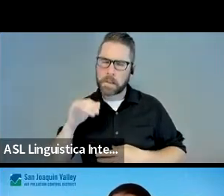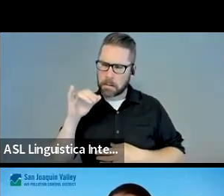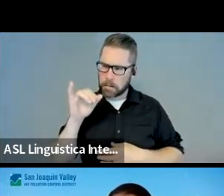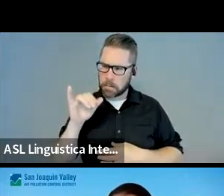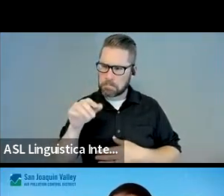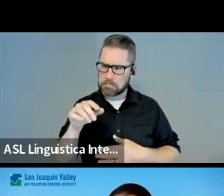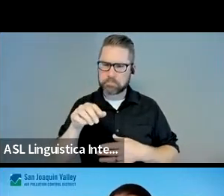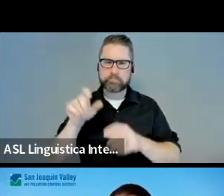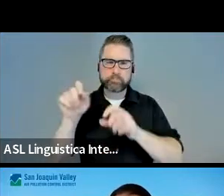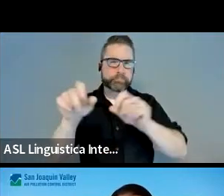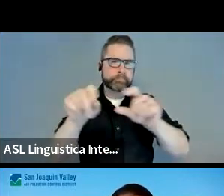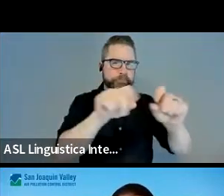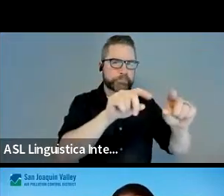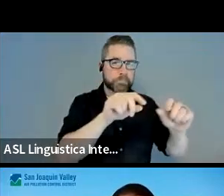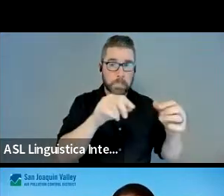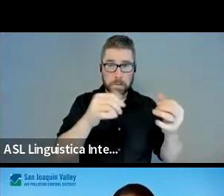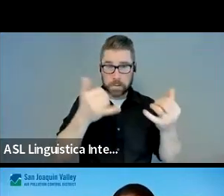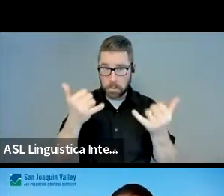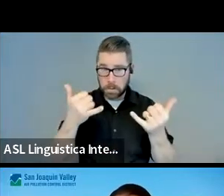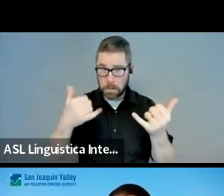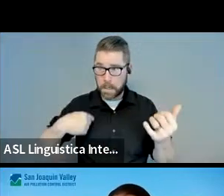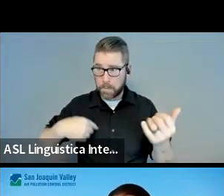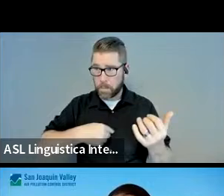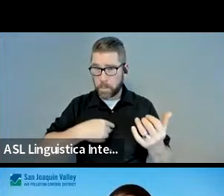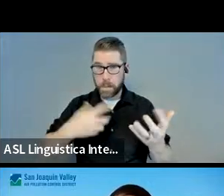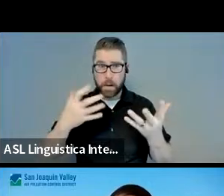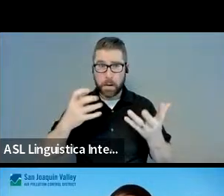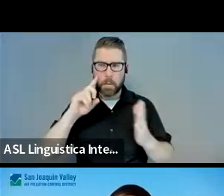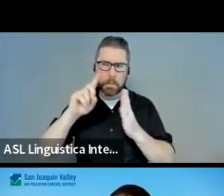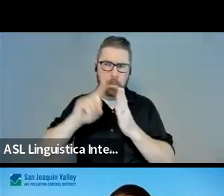to confirm your support, answer any questions that you still